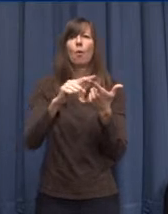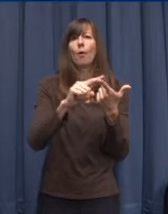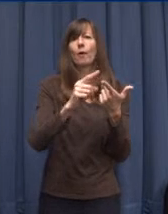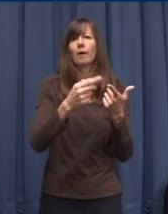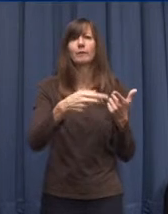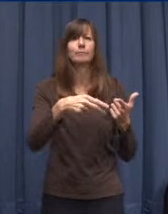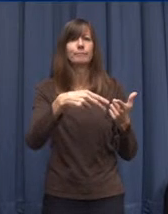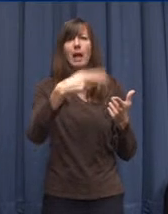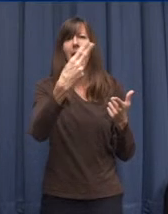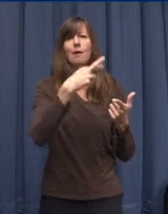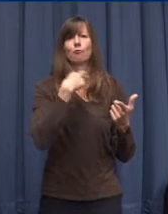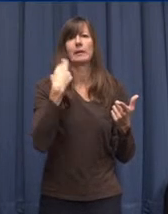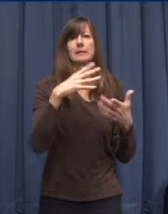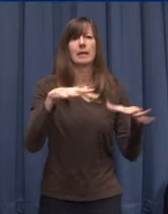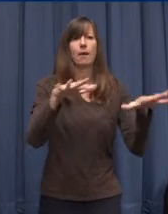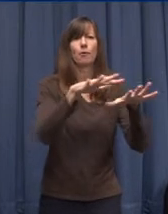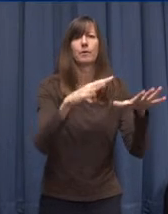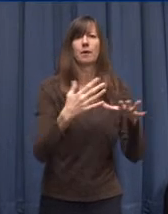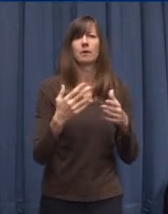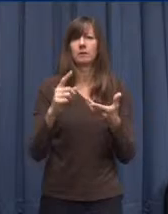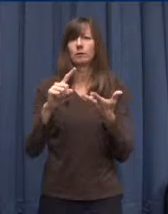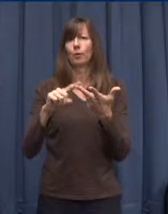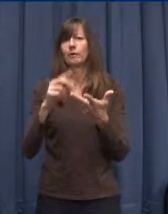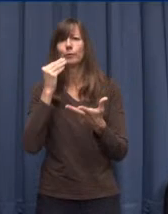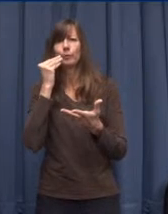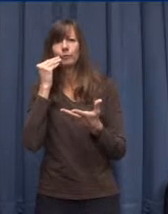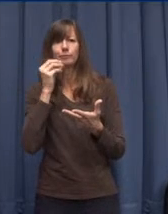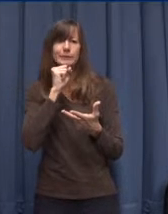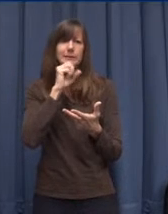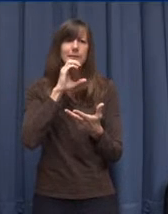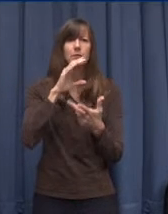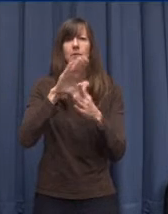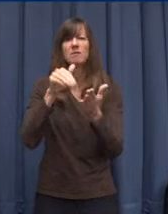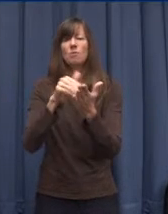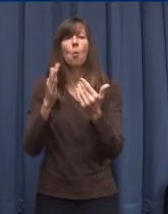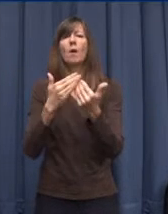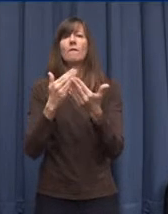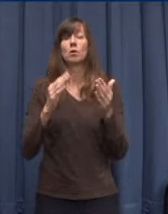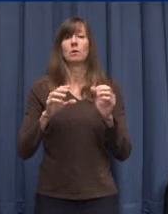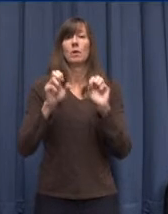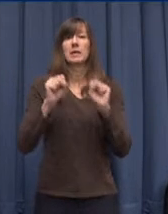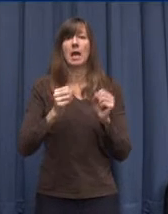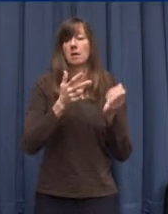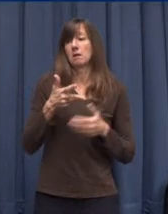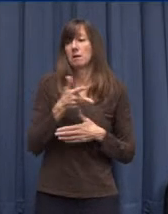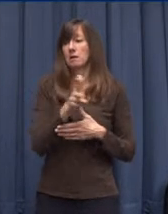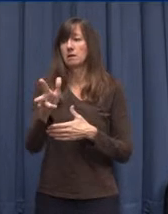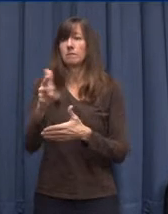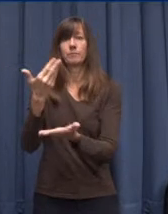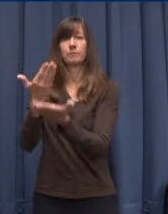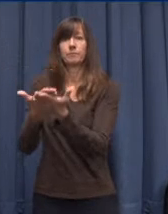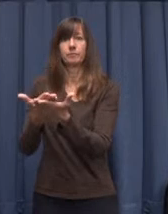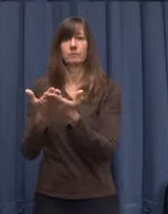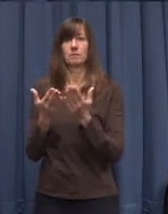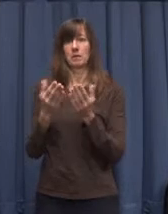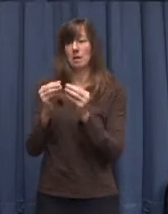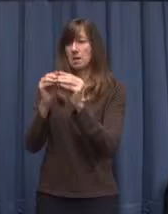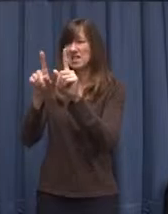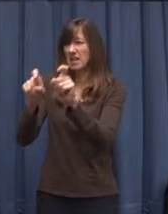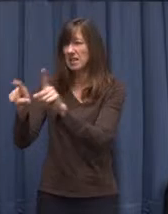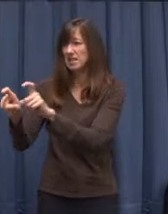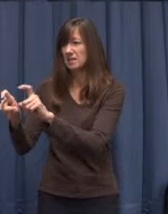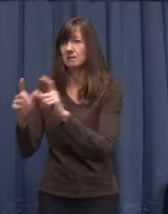we can rapidly deploy those tests. The challenge is we just don't have enough of these tests yet that we can make